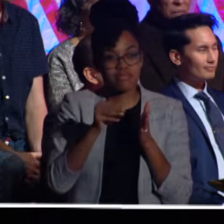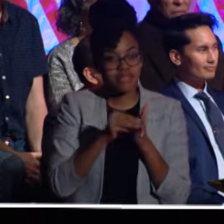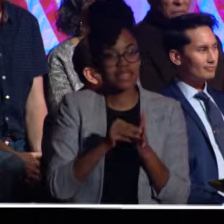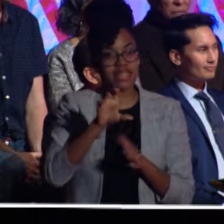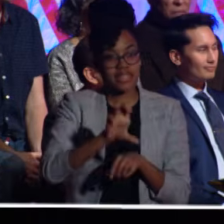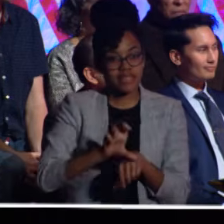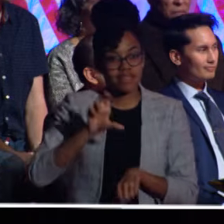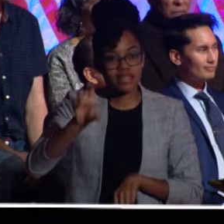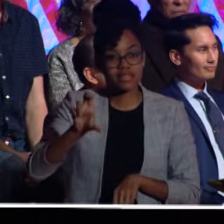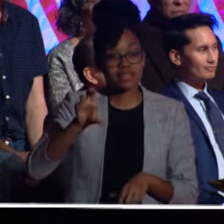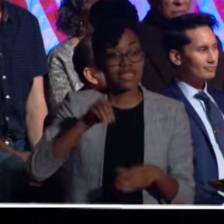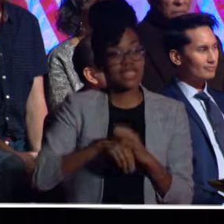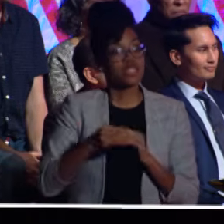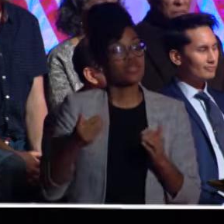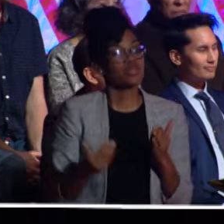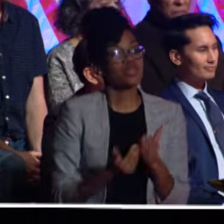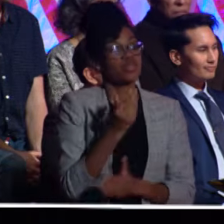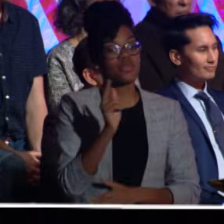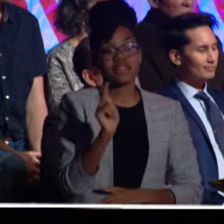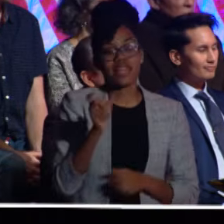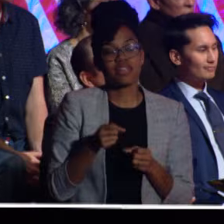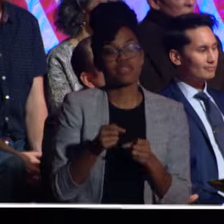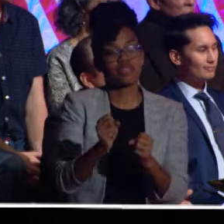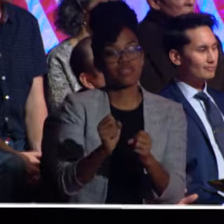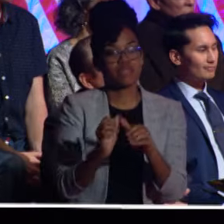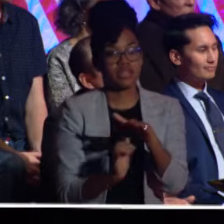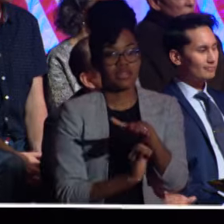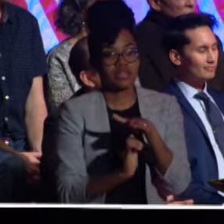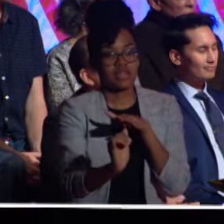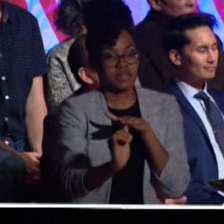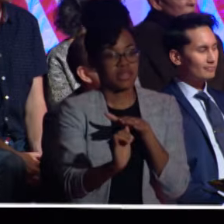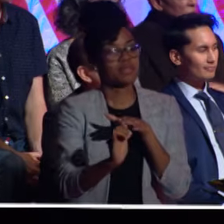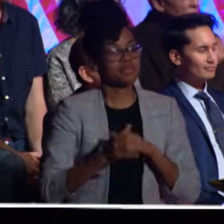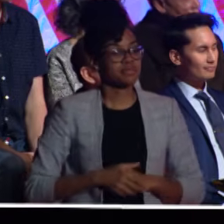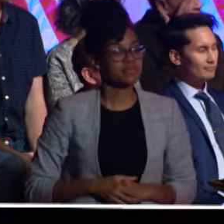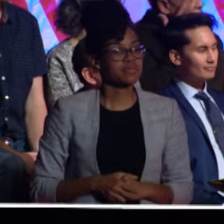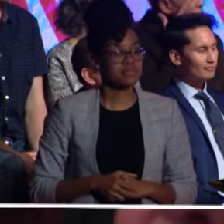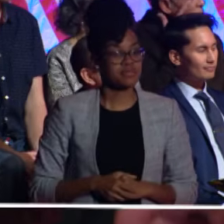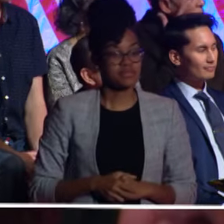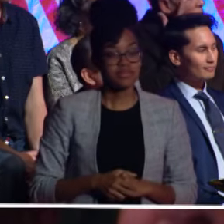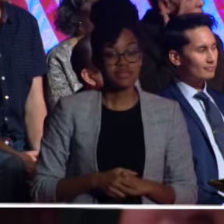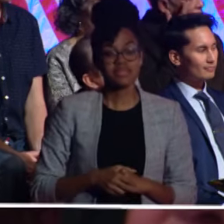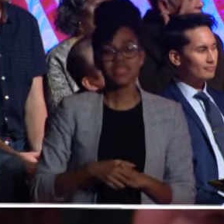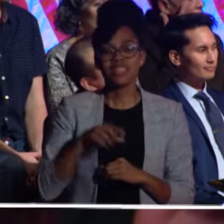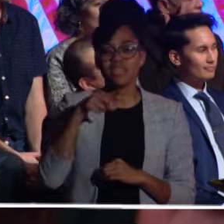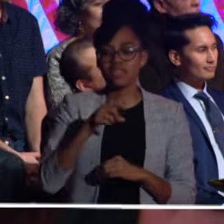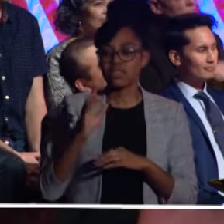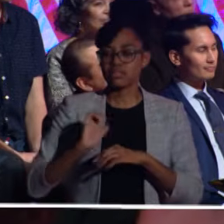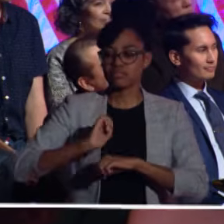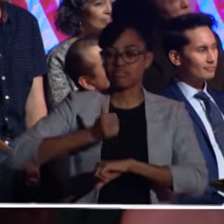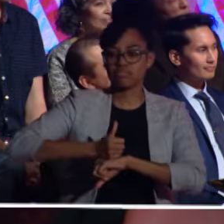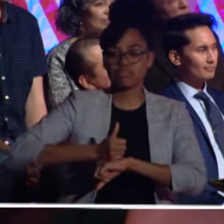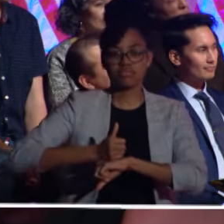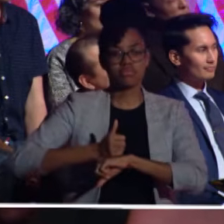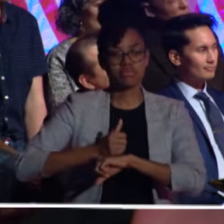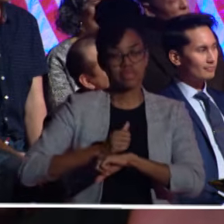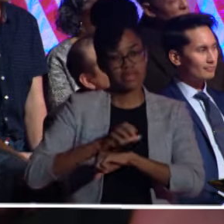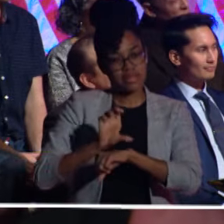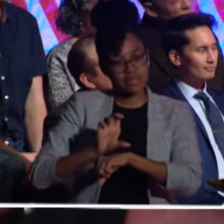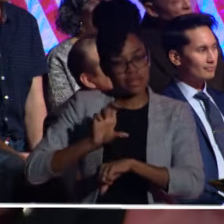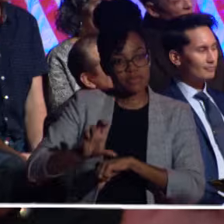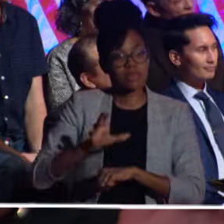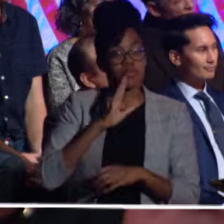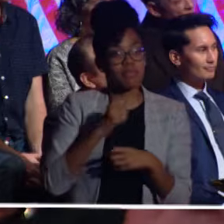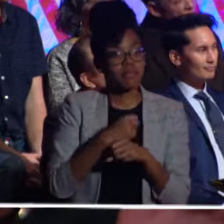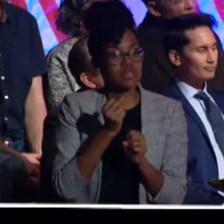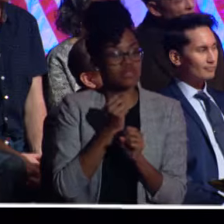Street Northwest Transitway. This infrastructure investment will ensure that buses, bikes, and cars